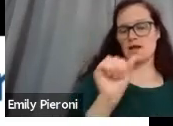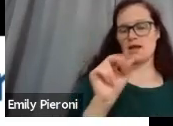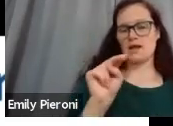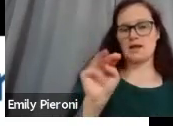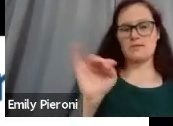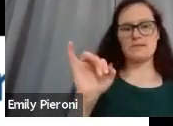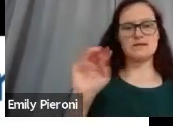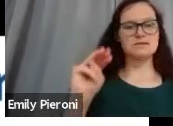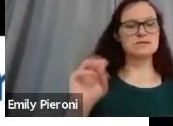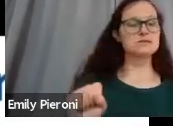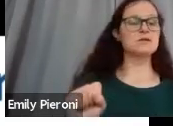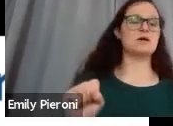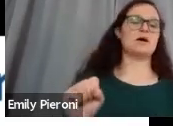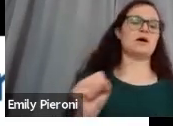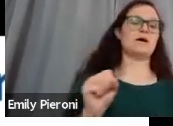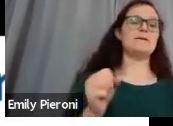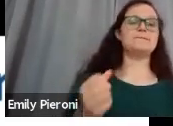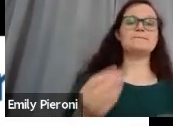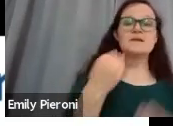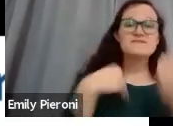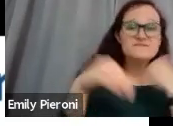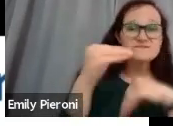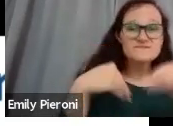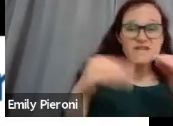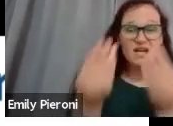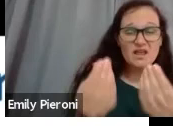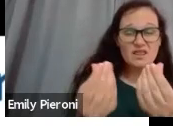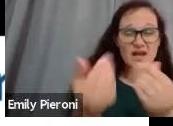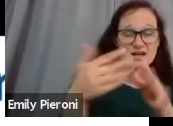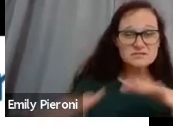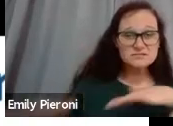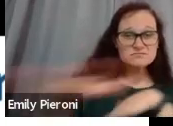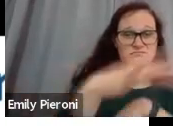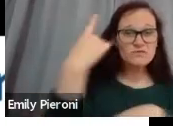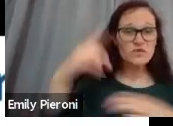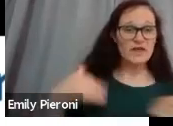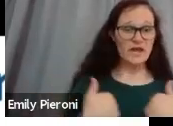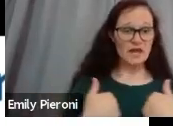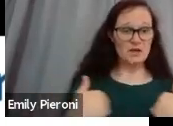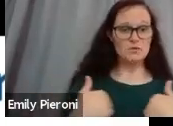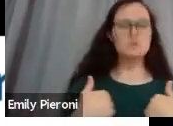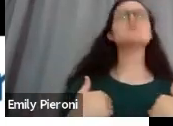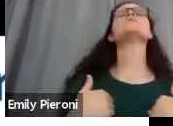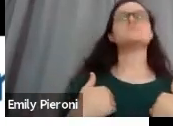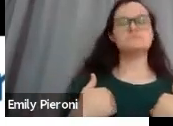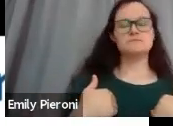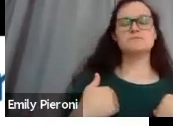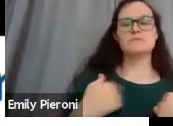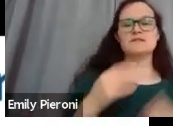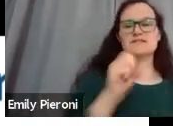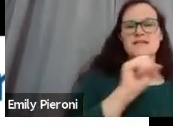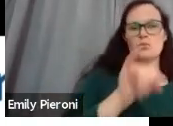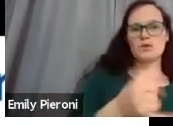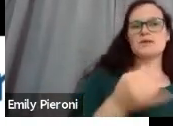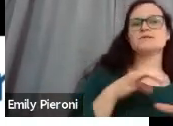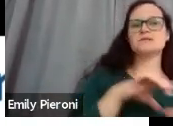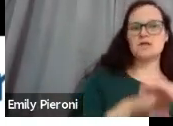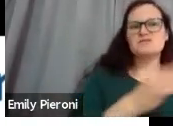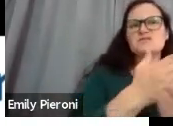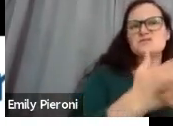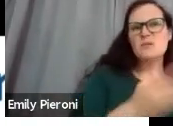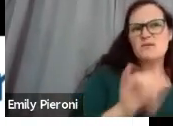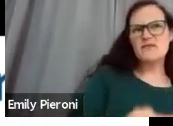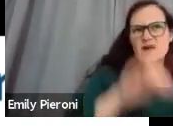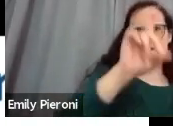Rangeland rehabilitation, there's already been some work been done in the San Juan area on rangeland rehabilitation with treated produced